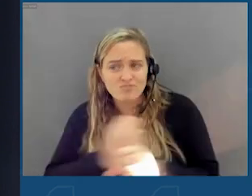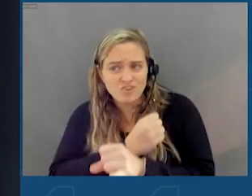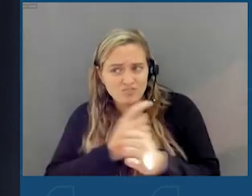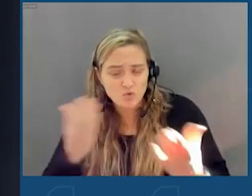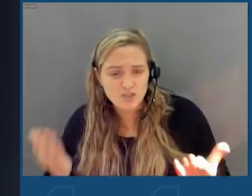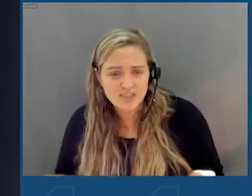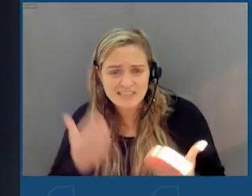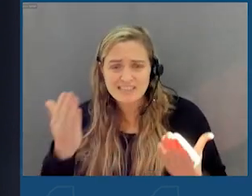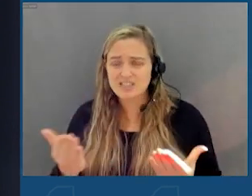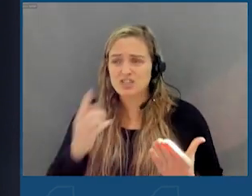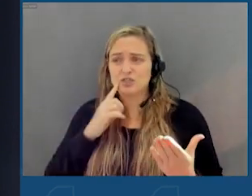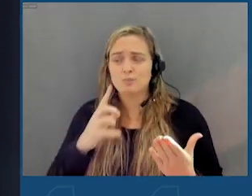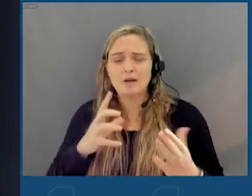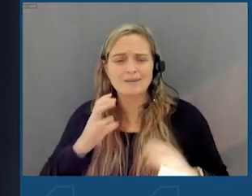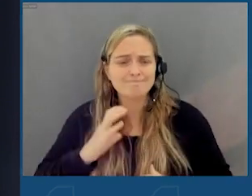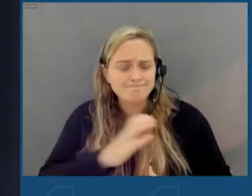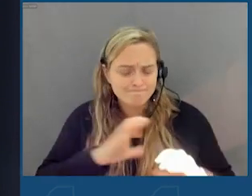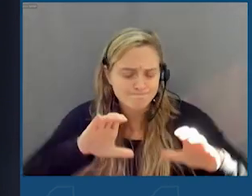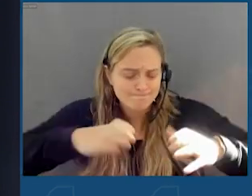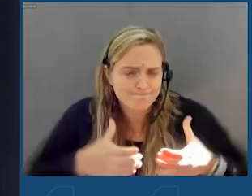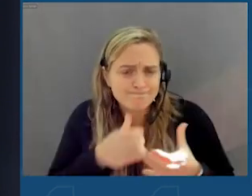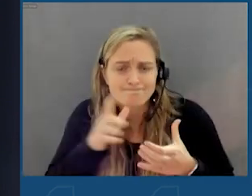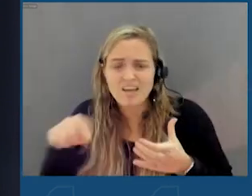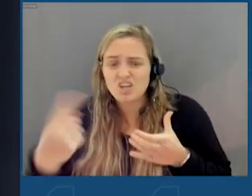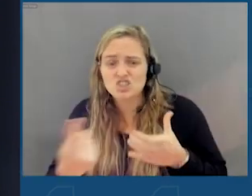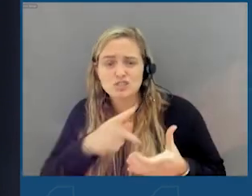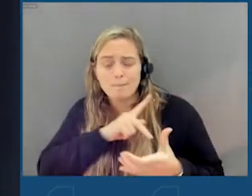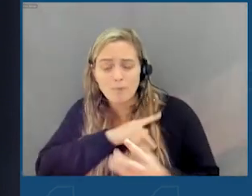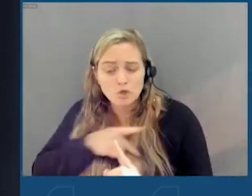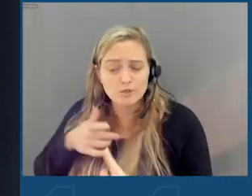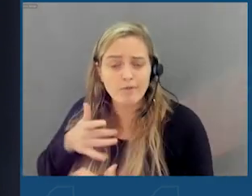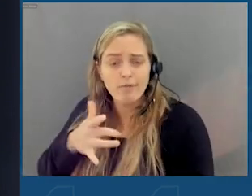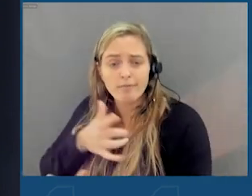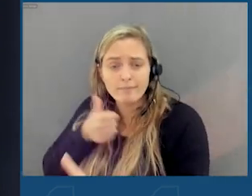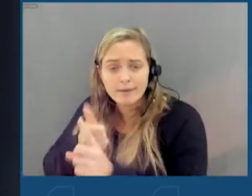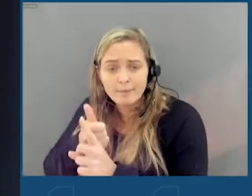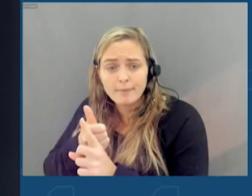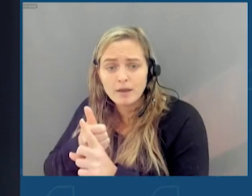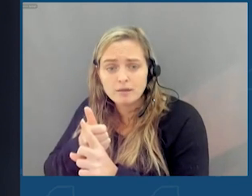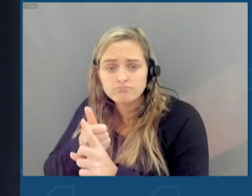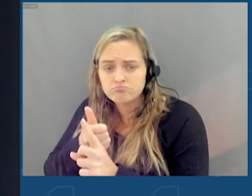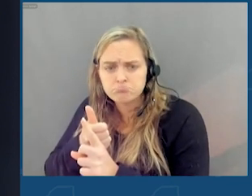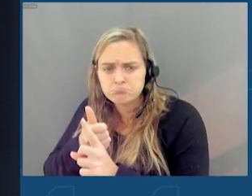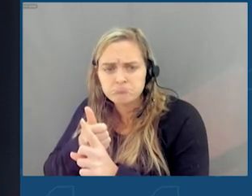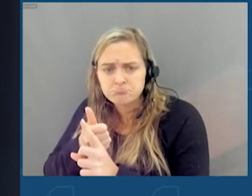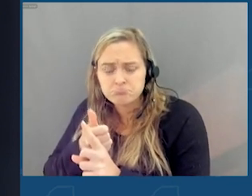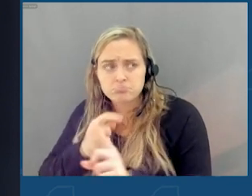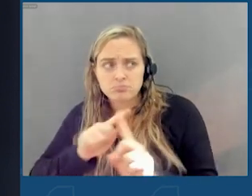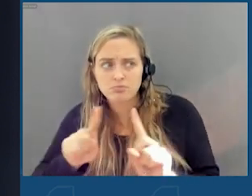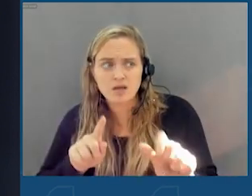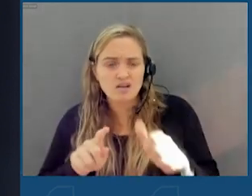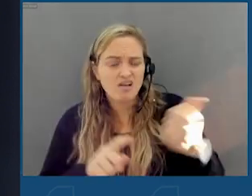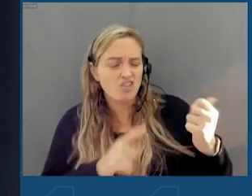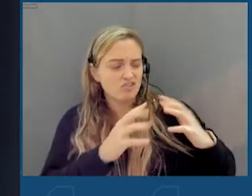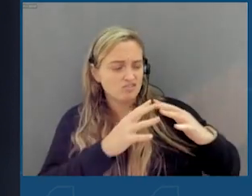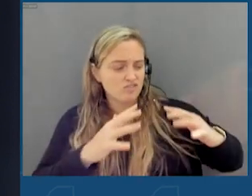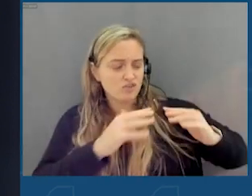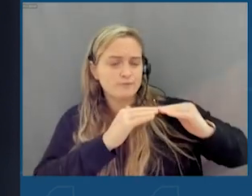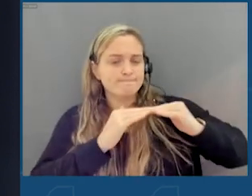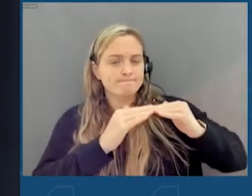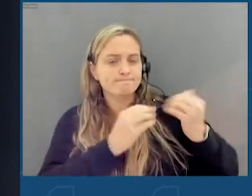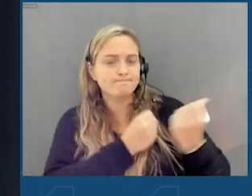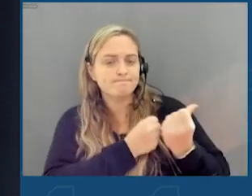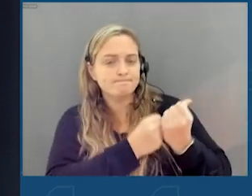by coalitions, not by just those personally impacted by the injustice, but diverse allies